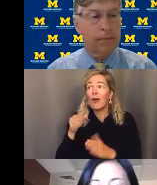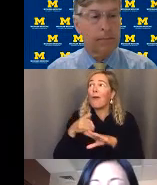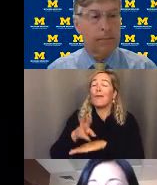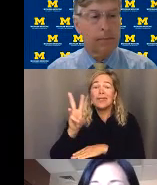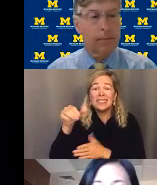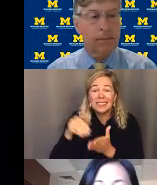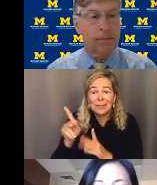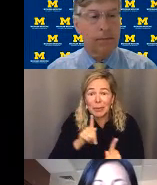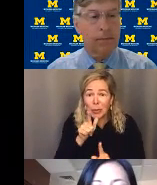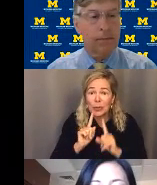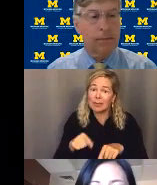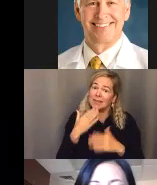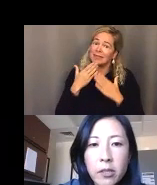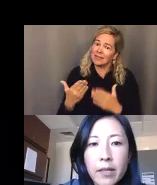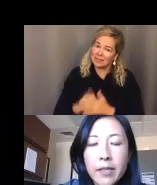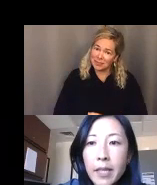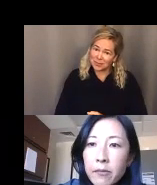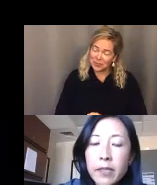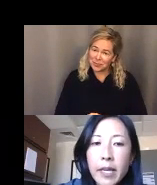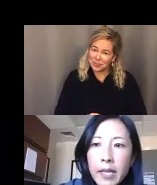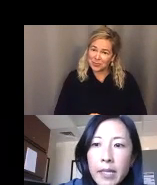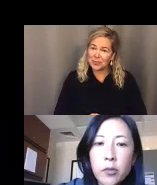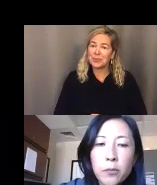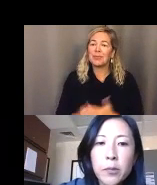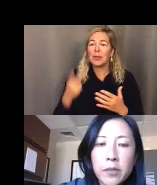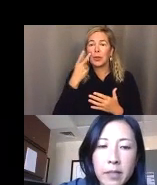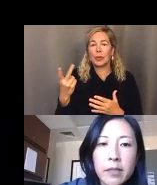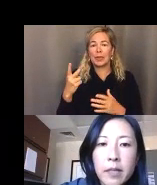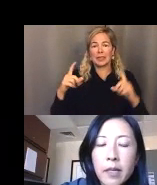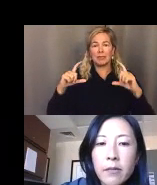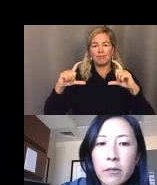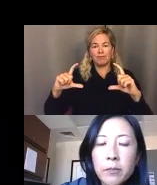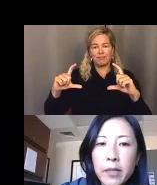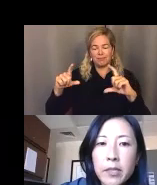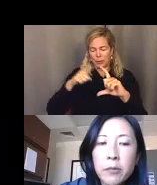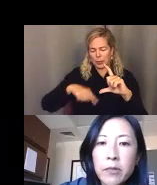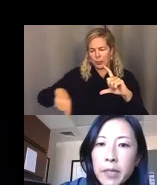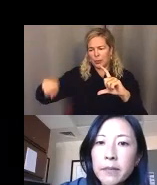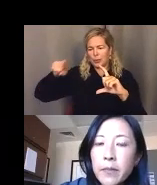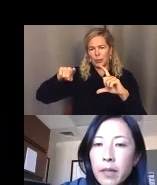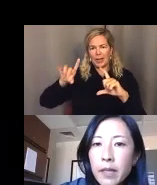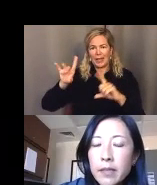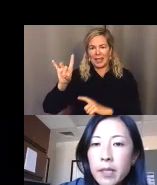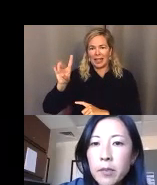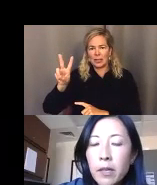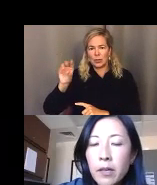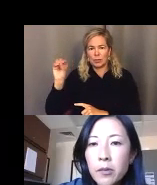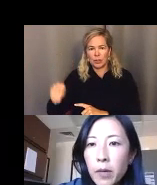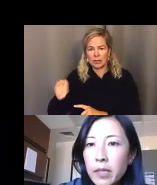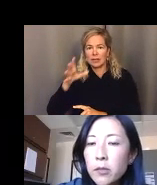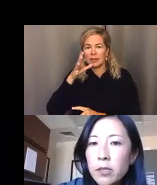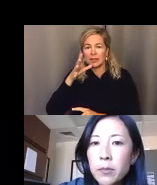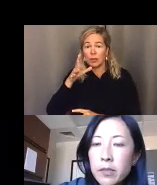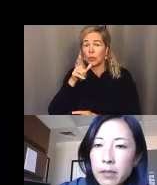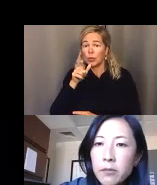responses. As you can see from the pie chart on the left, 82% of our respondents were female, and the table on the